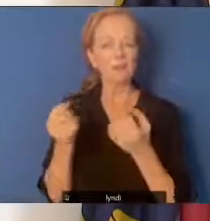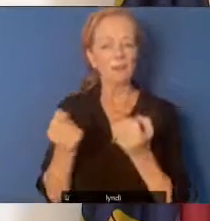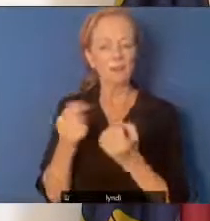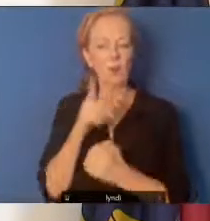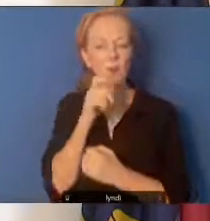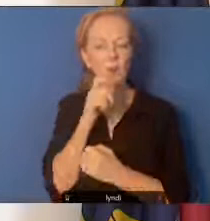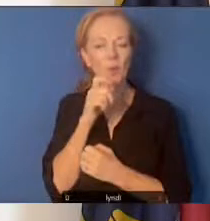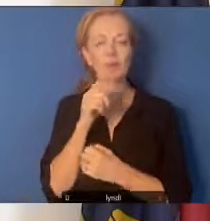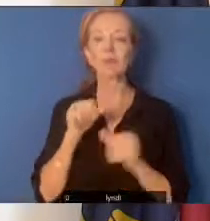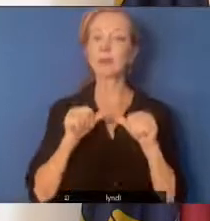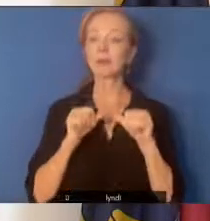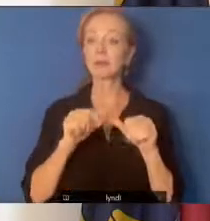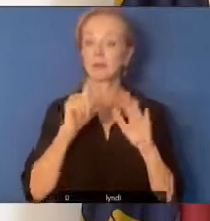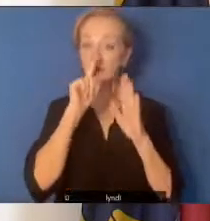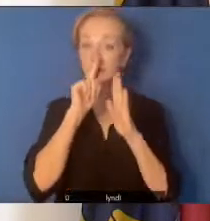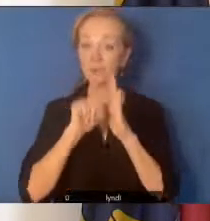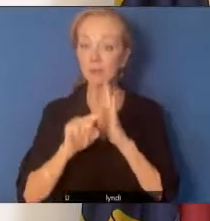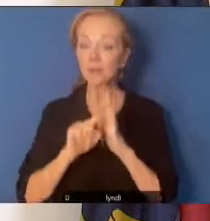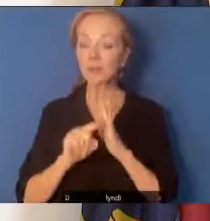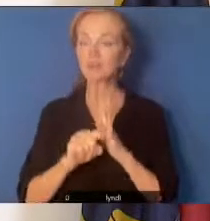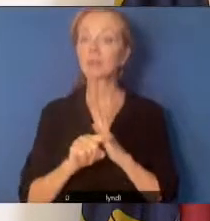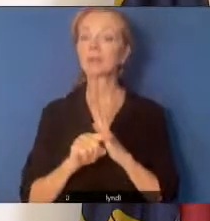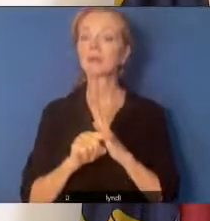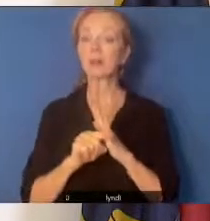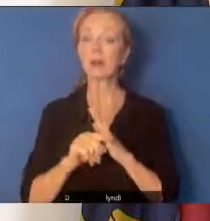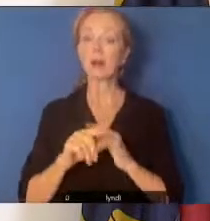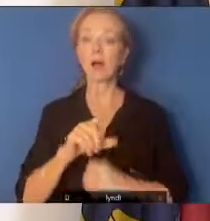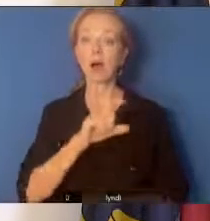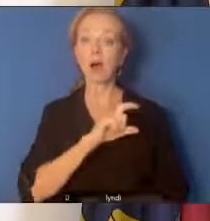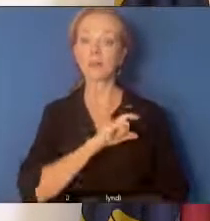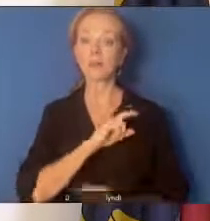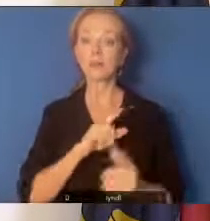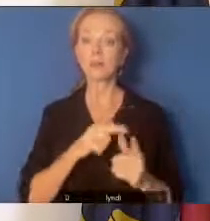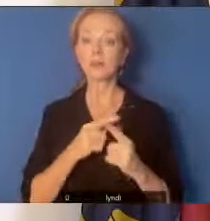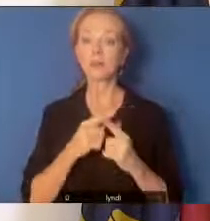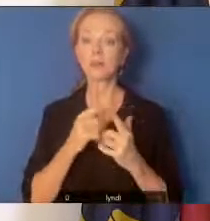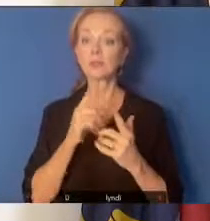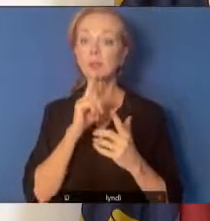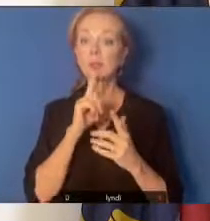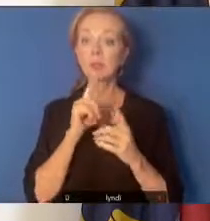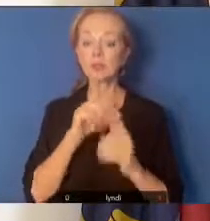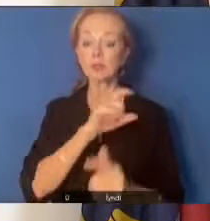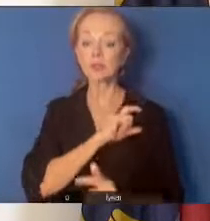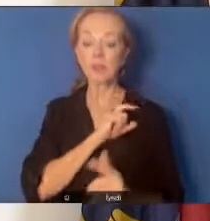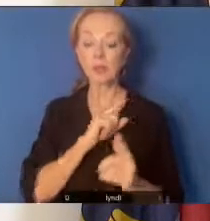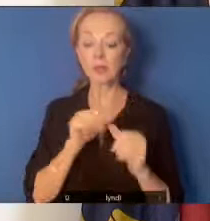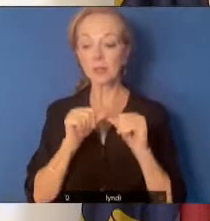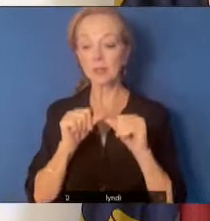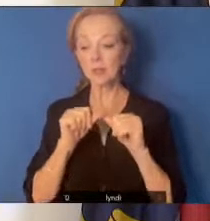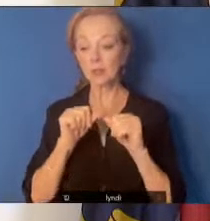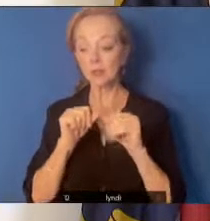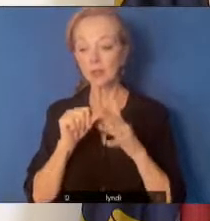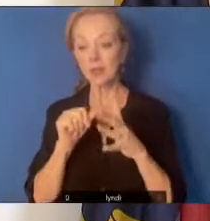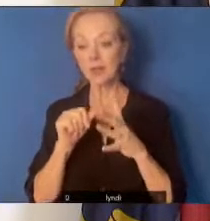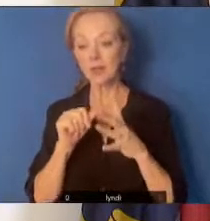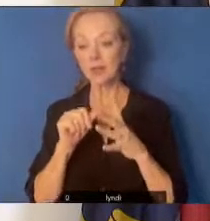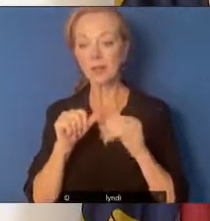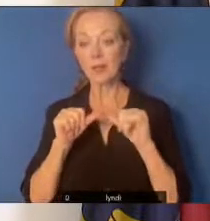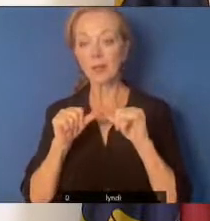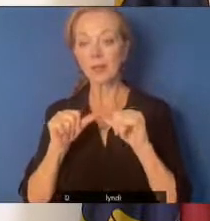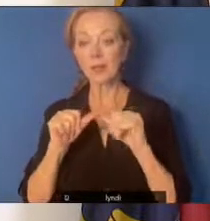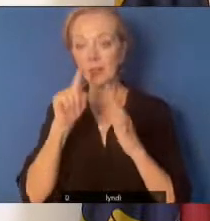investigation, a shift officer identified the suspect vehicle, as I said, and they continued